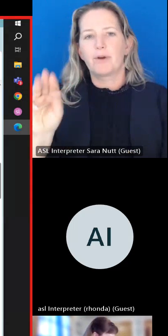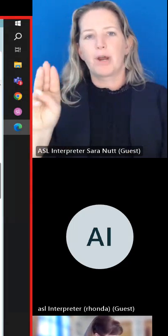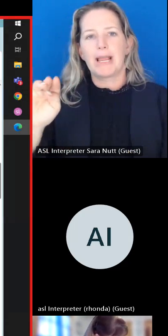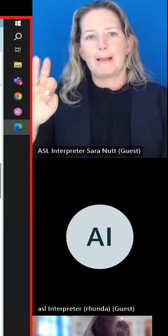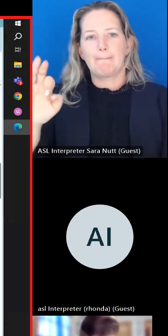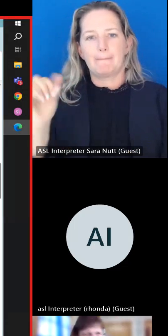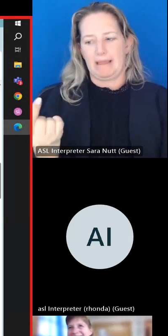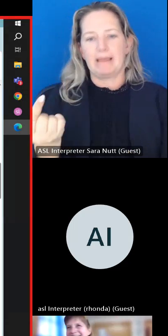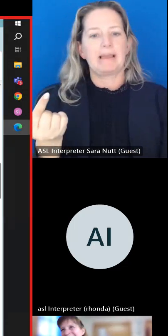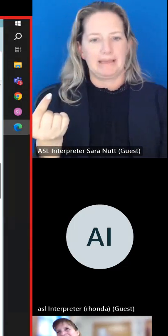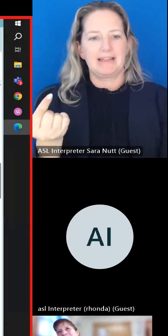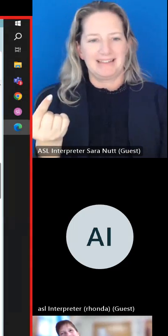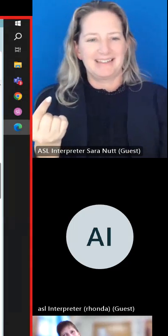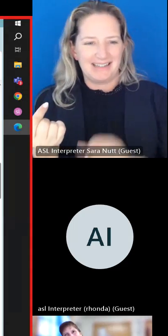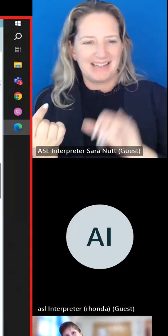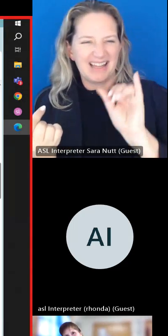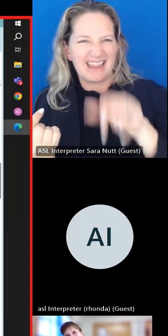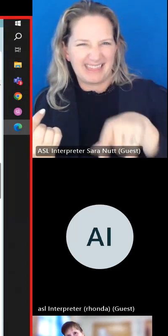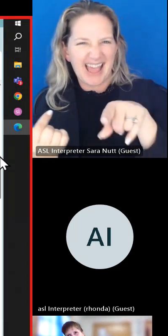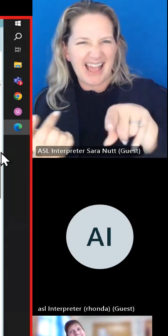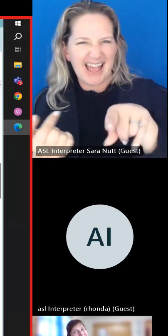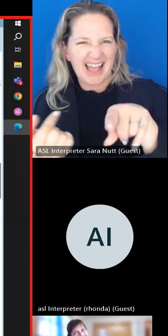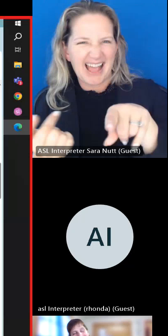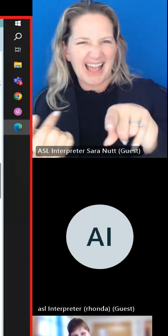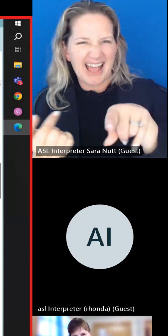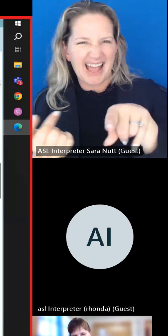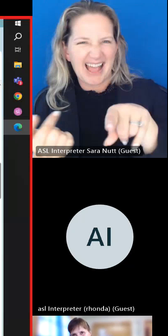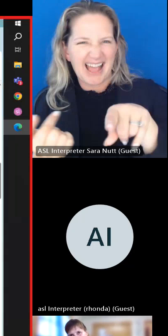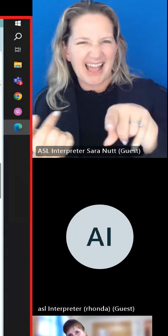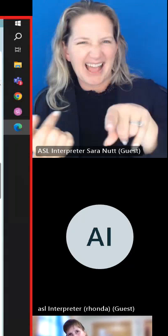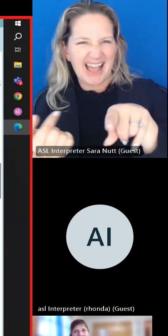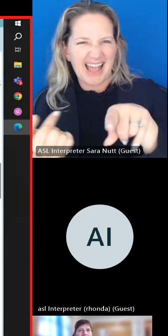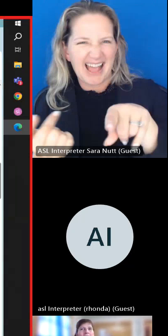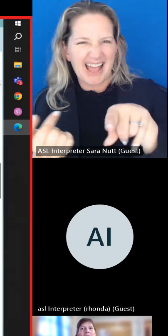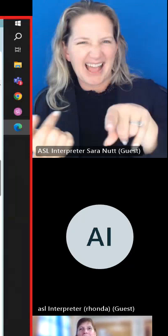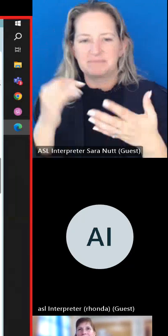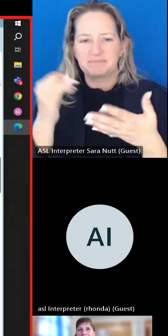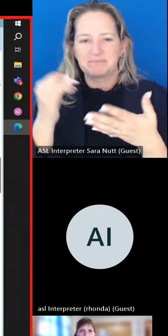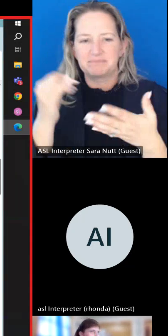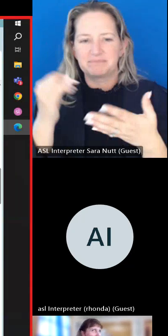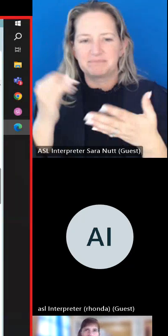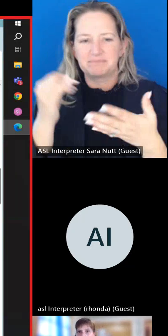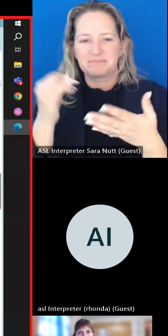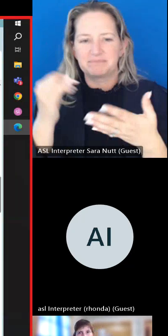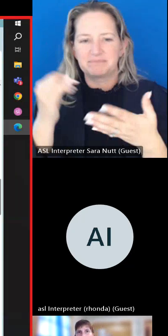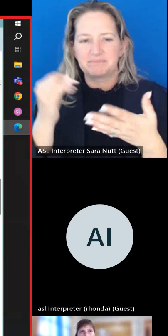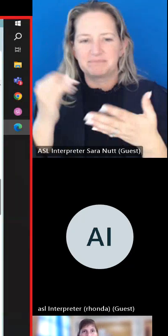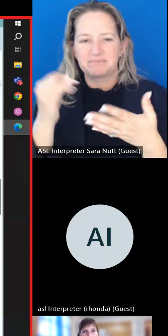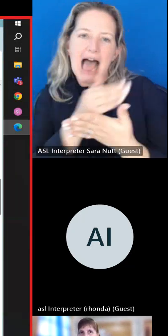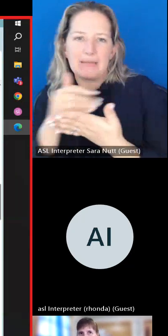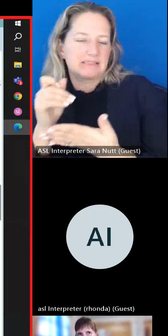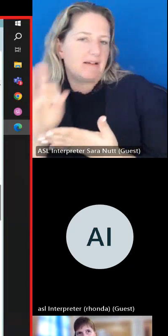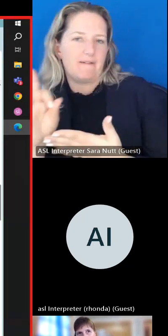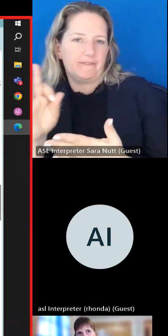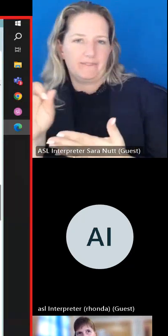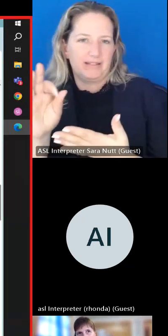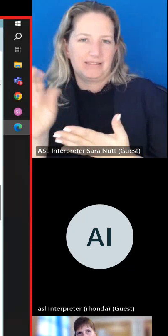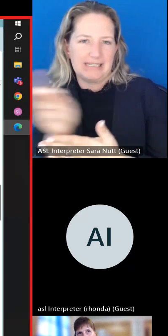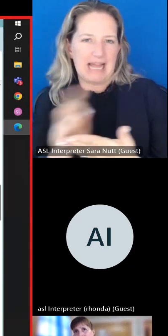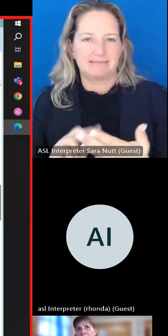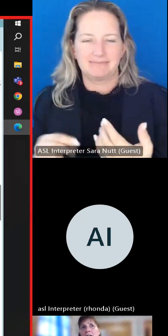elephants, this elements of design, sorry, infographic. I don't know where I got elephants.